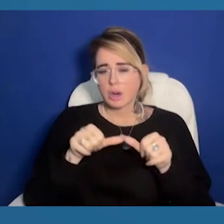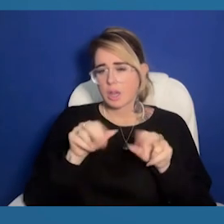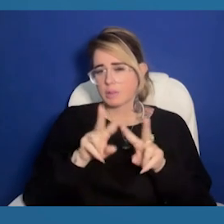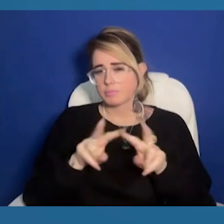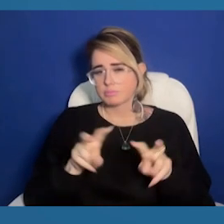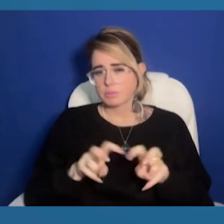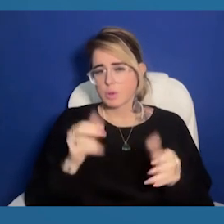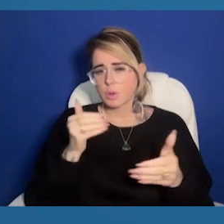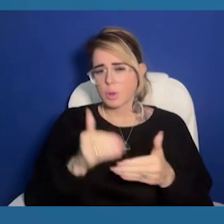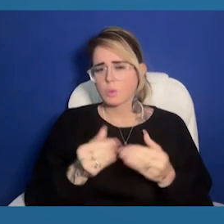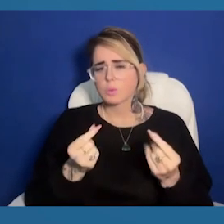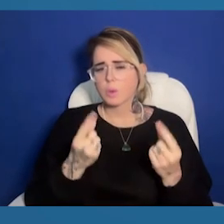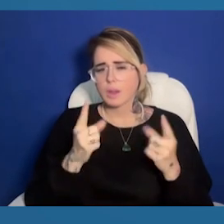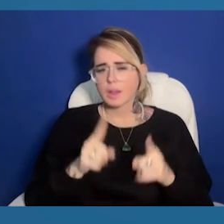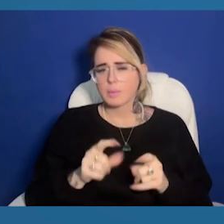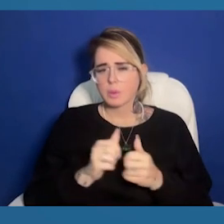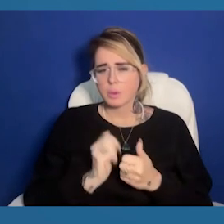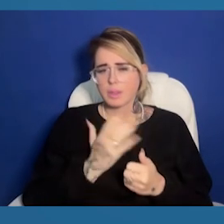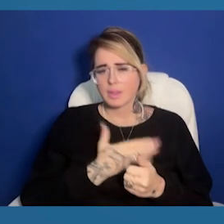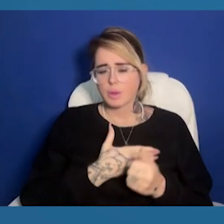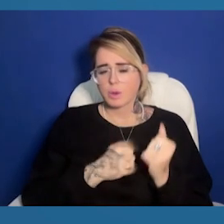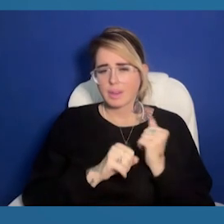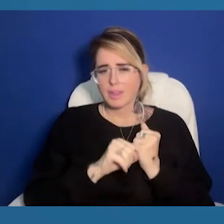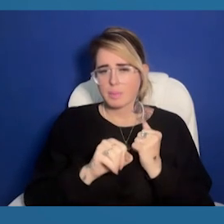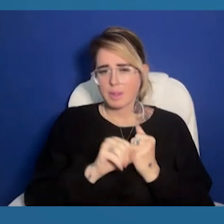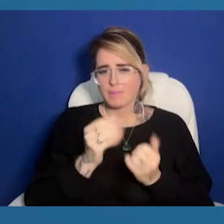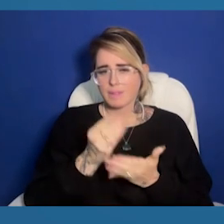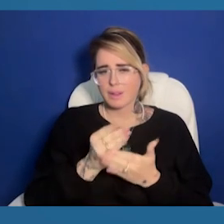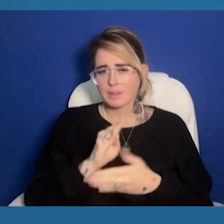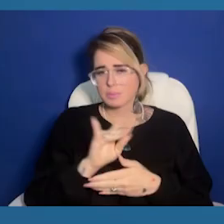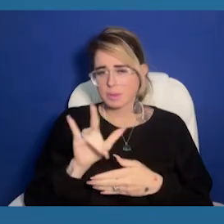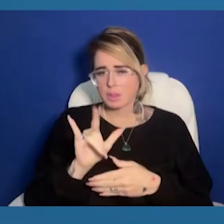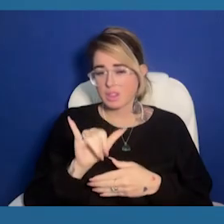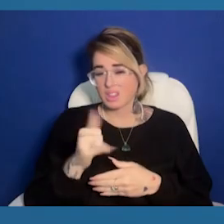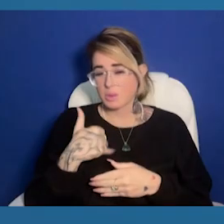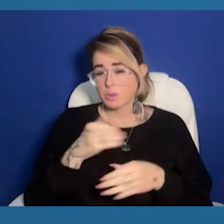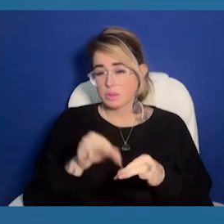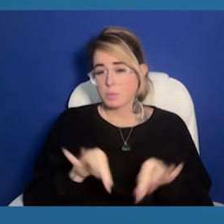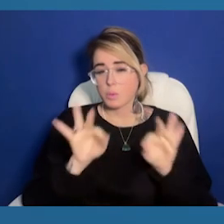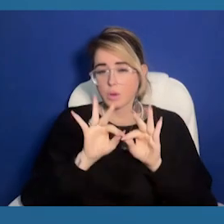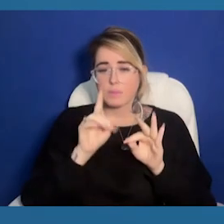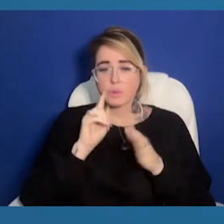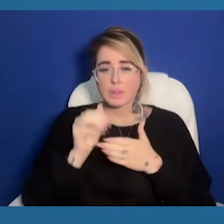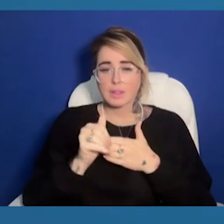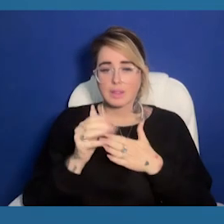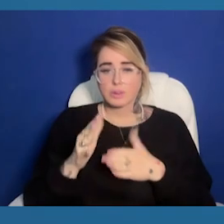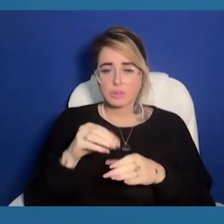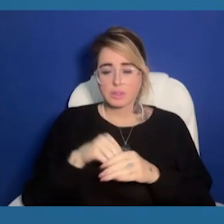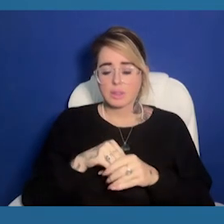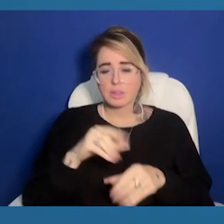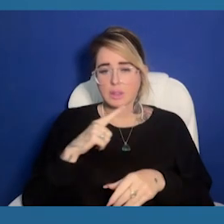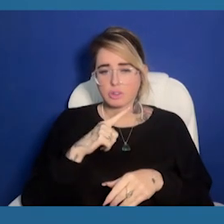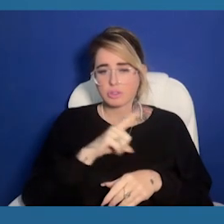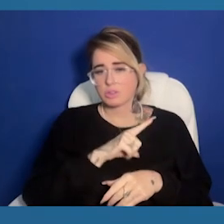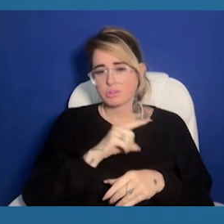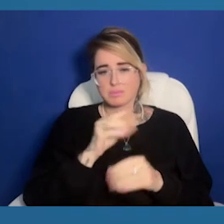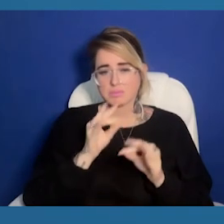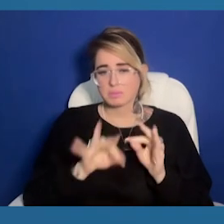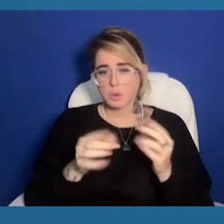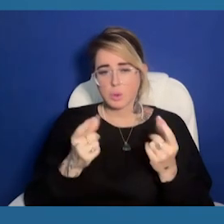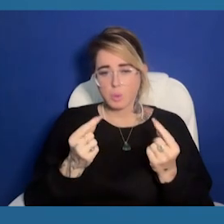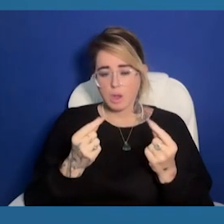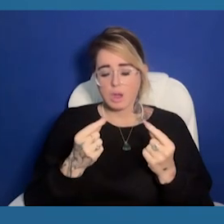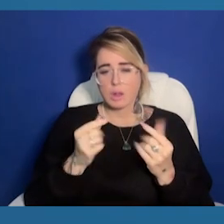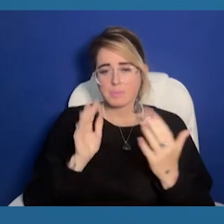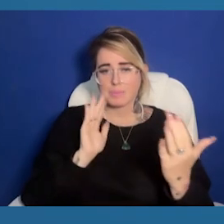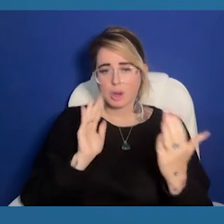was what is happening with our campaign finance bill. This was something that was important to the leaders of the legislature, and all it does is it mirrors the New York